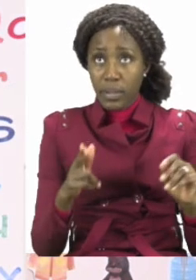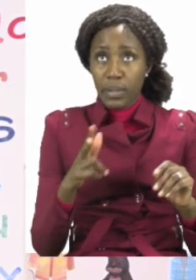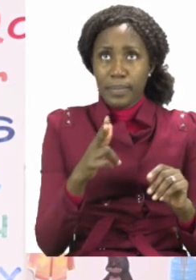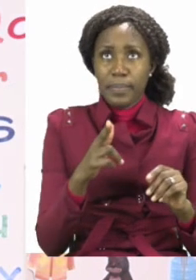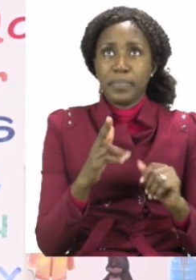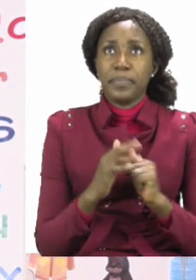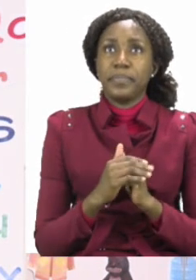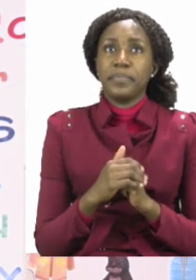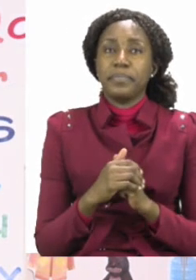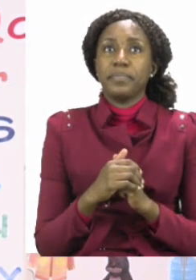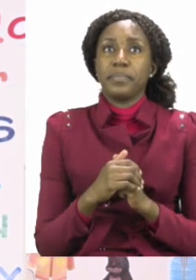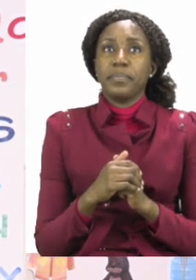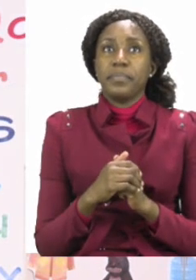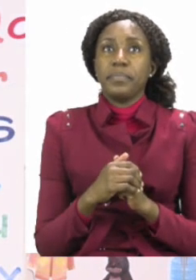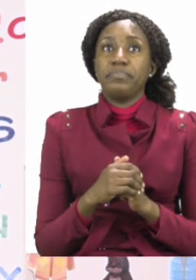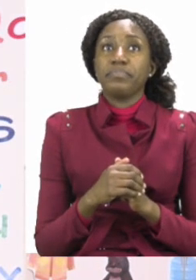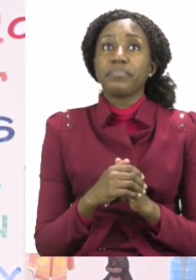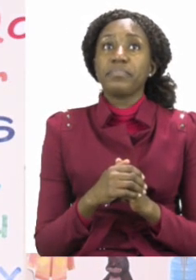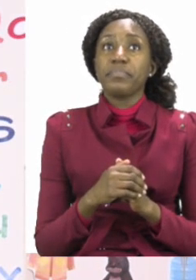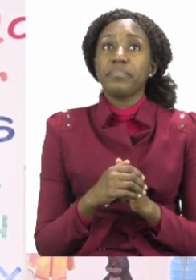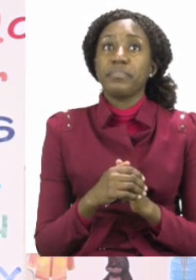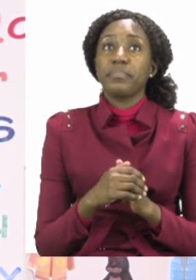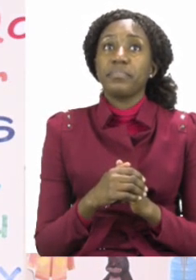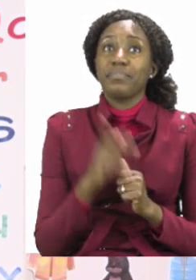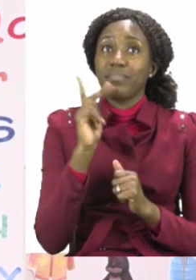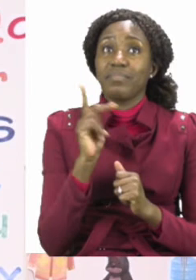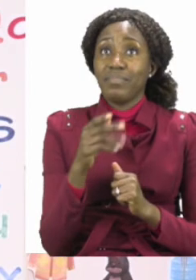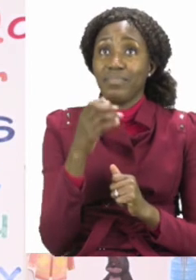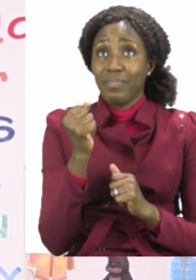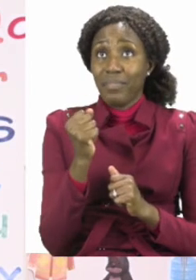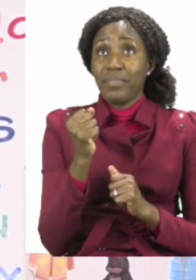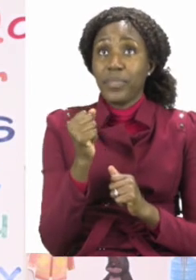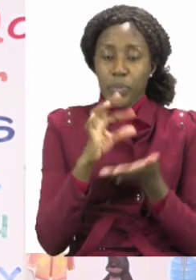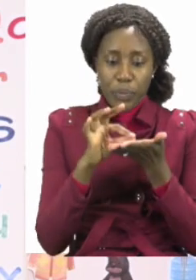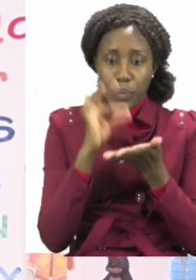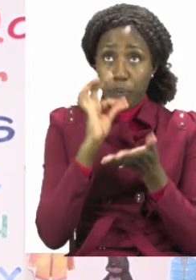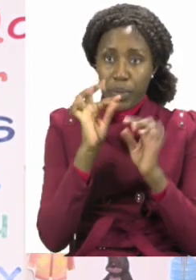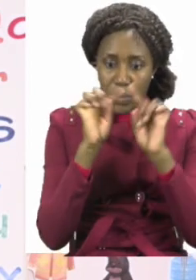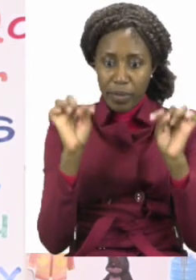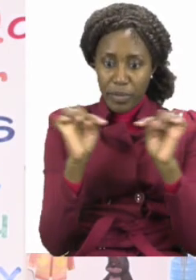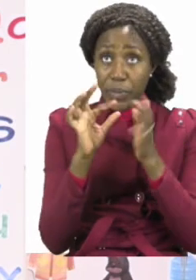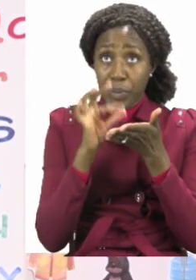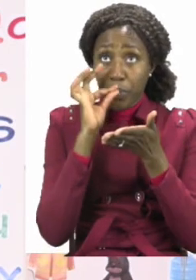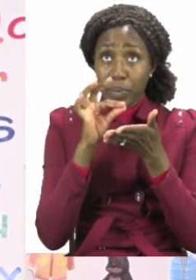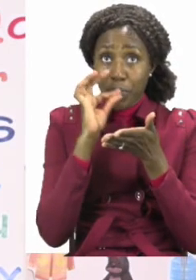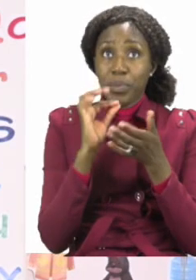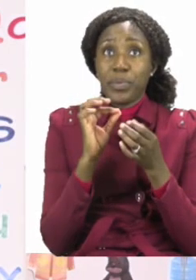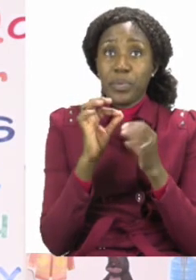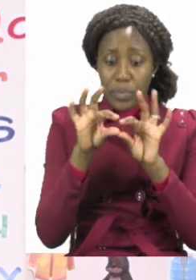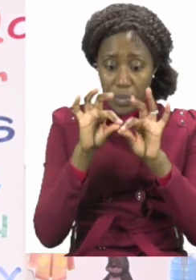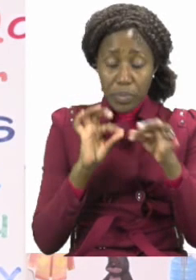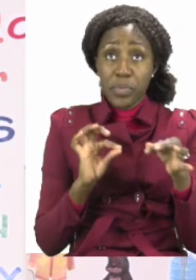then I took a little tea bag. Now what I'm going to do is I